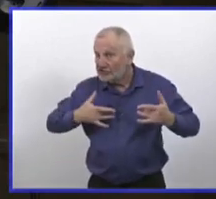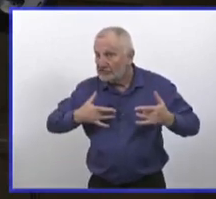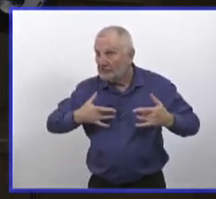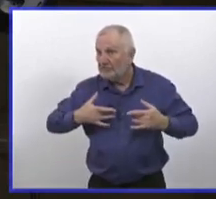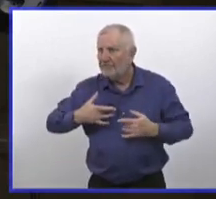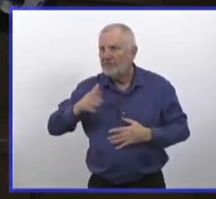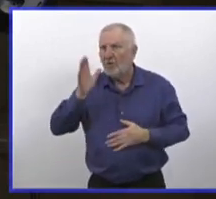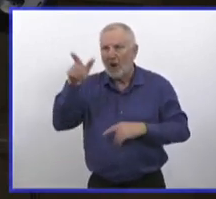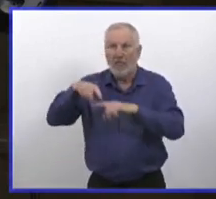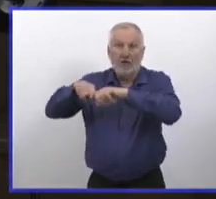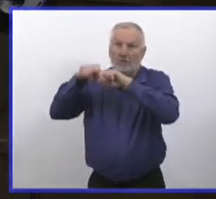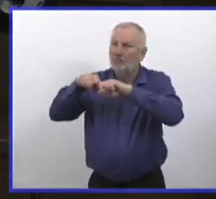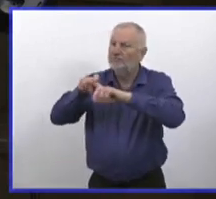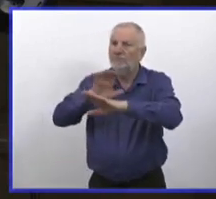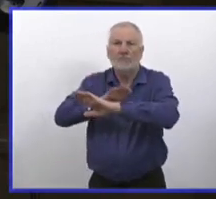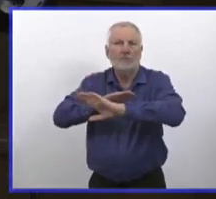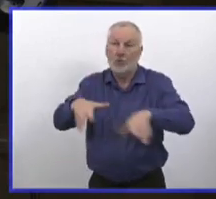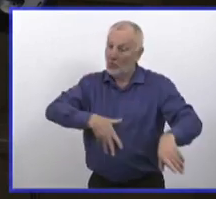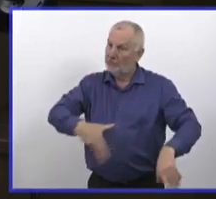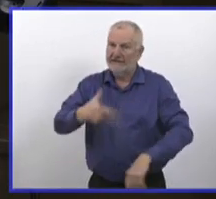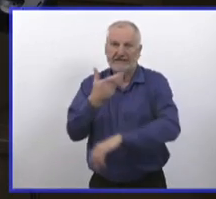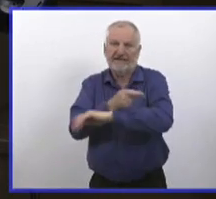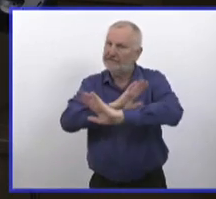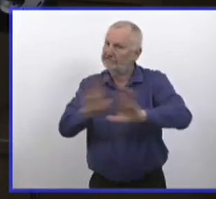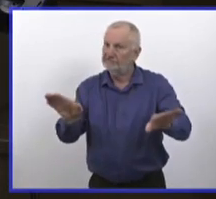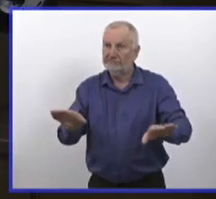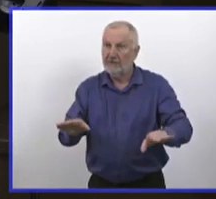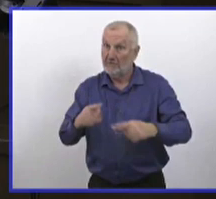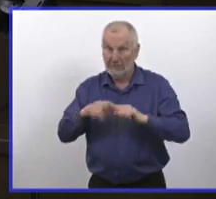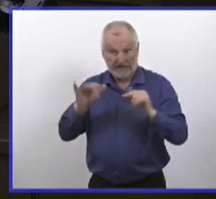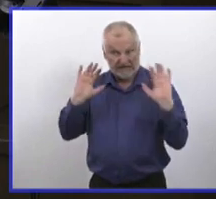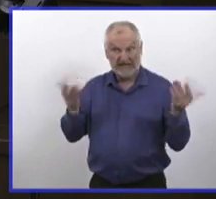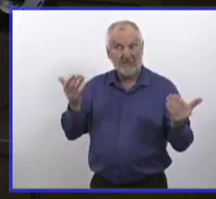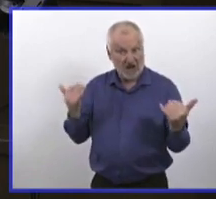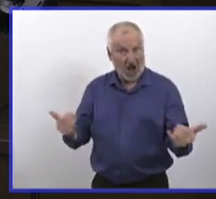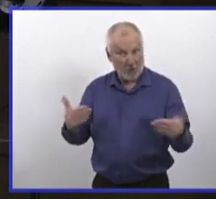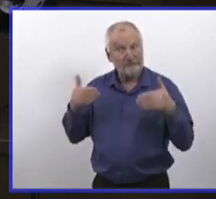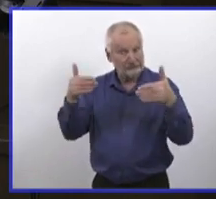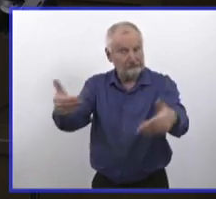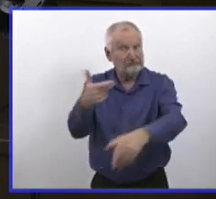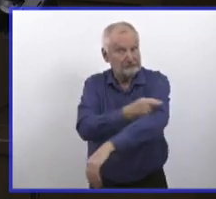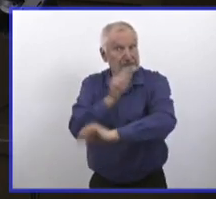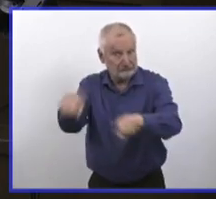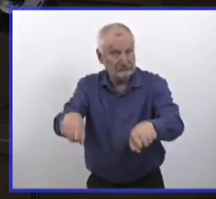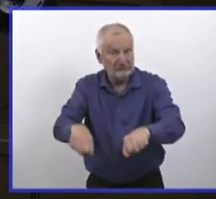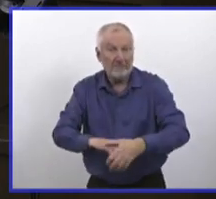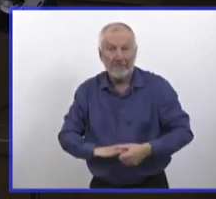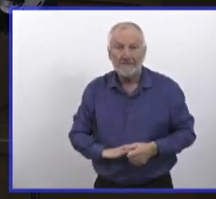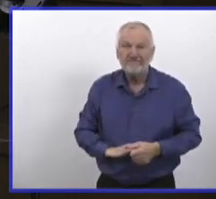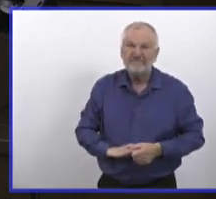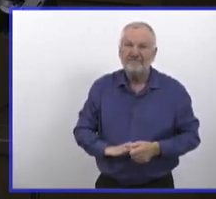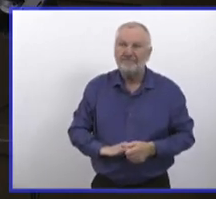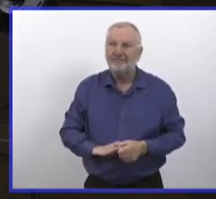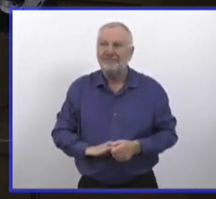Okay, great, thanks. And how are you guys prioritizing, or how did you decide which pharmacy locations will